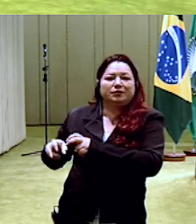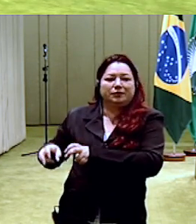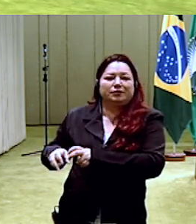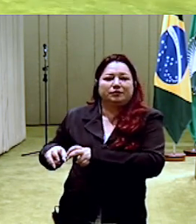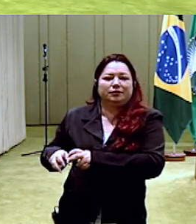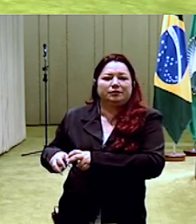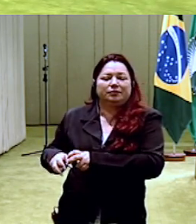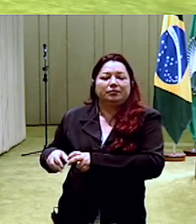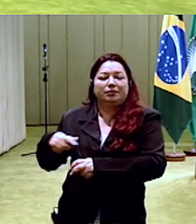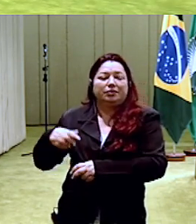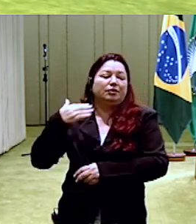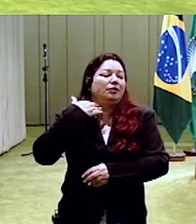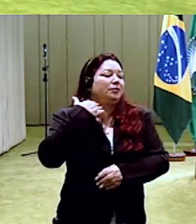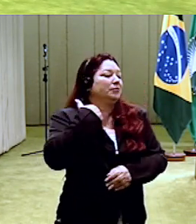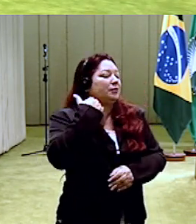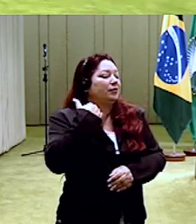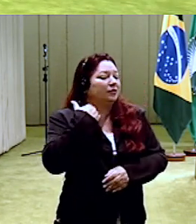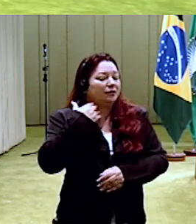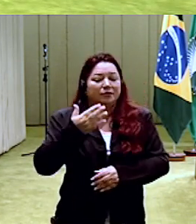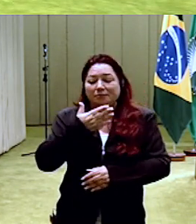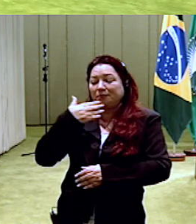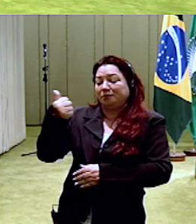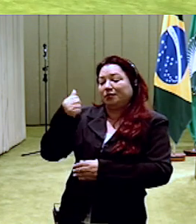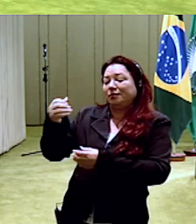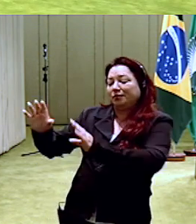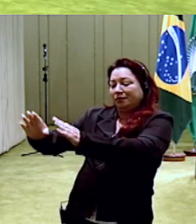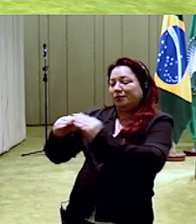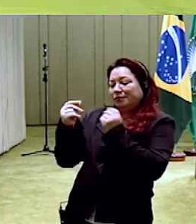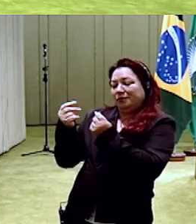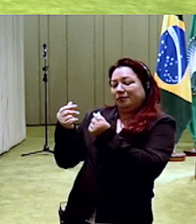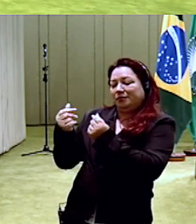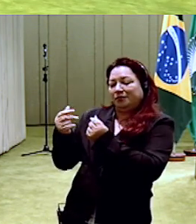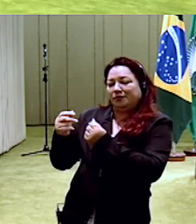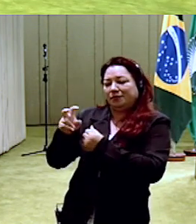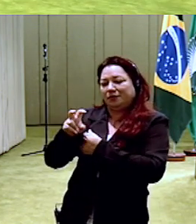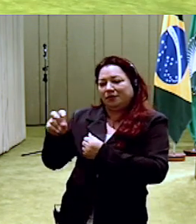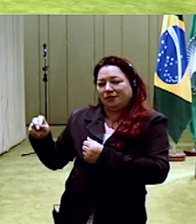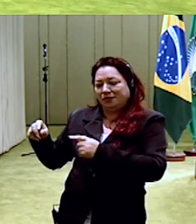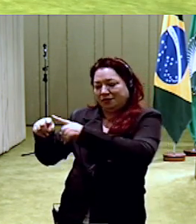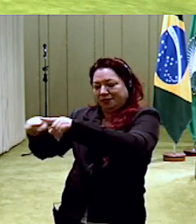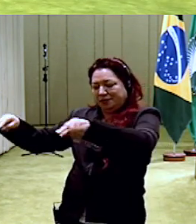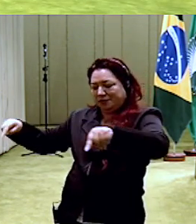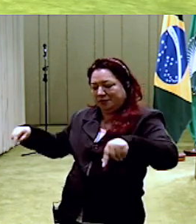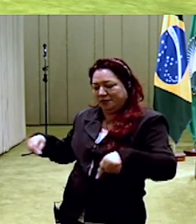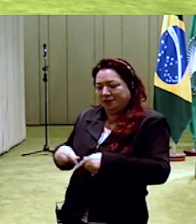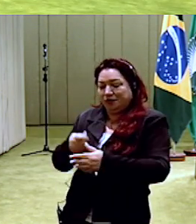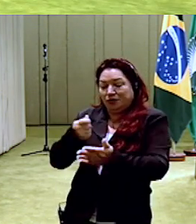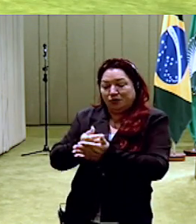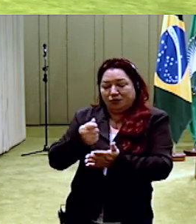bank, which was 500 acres, and I employed expertise, foreign expertise, to run my